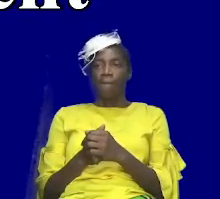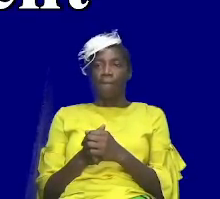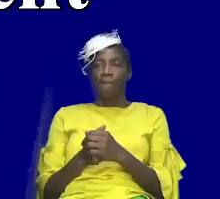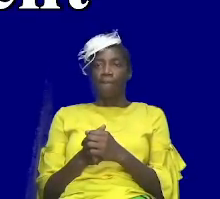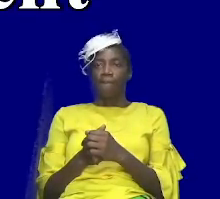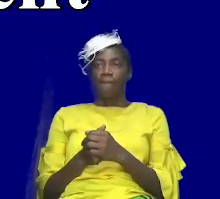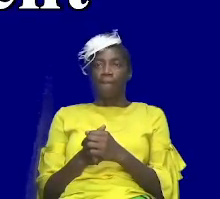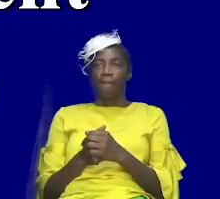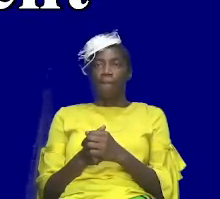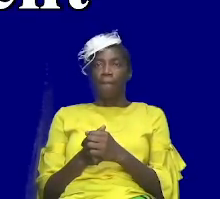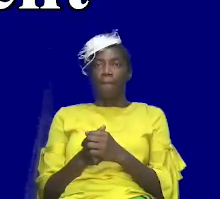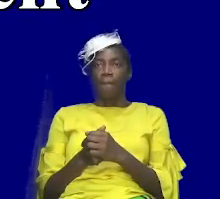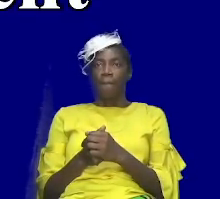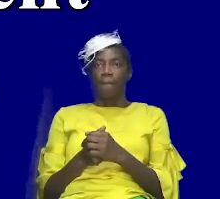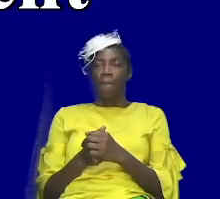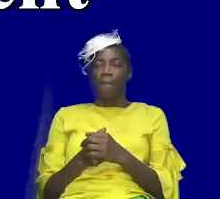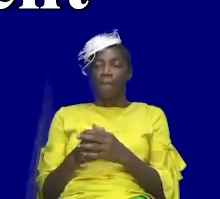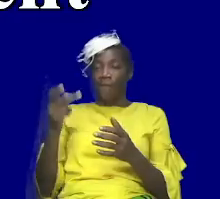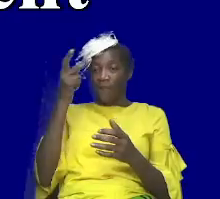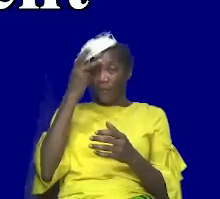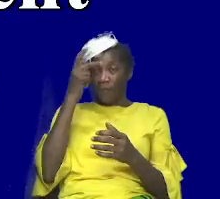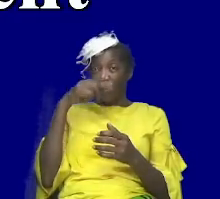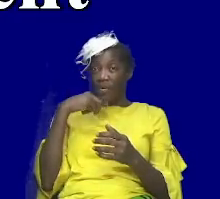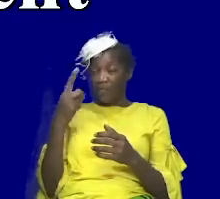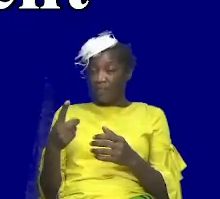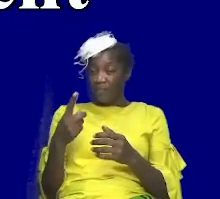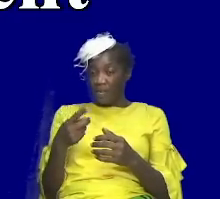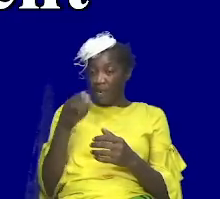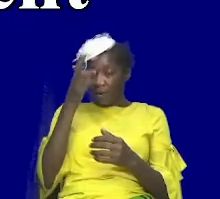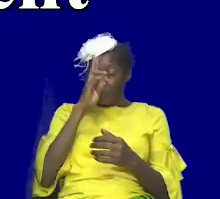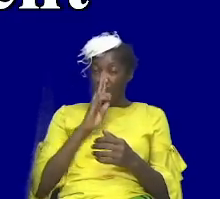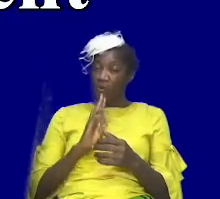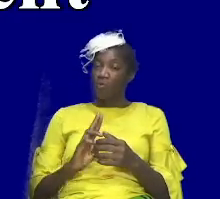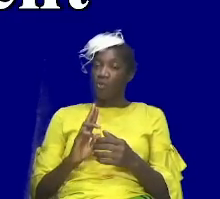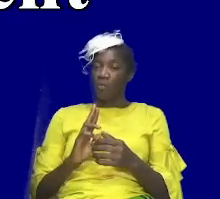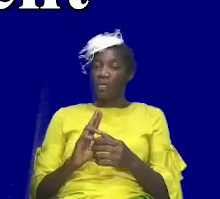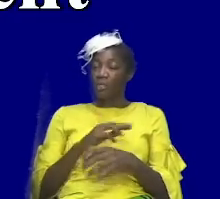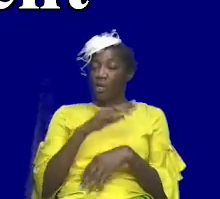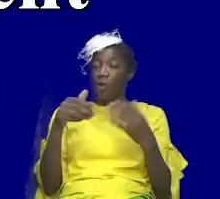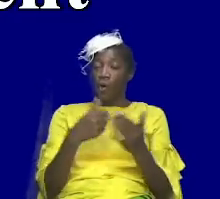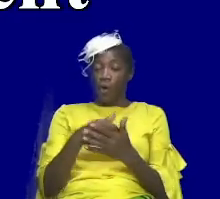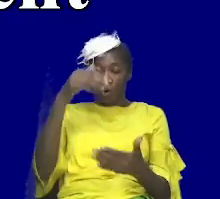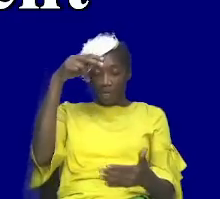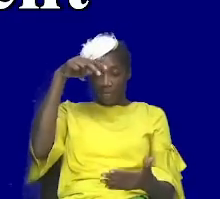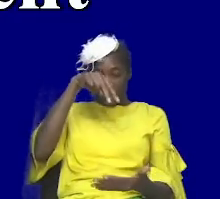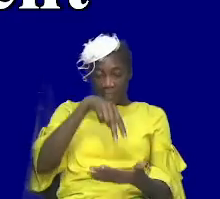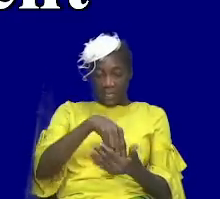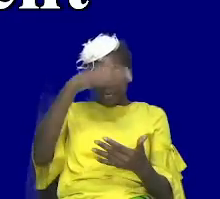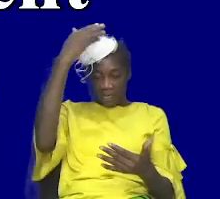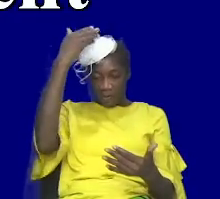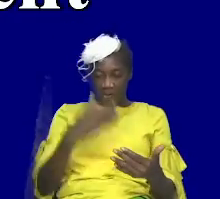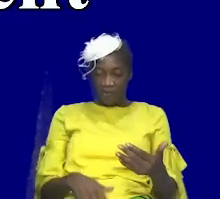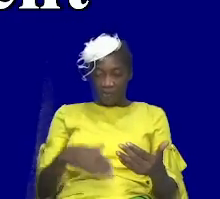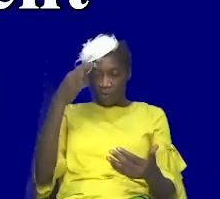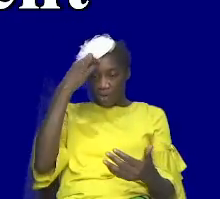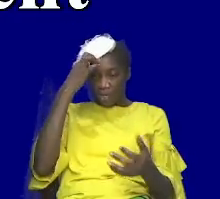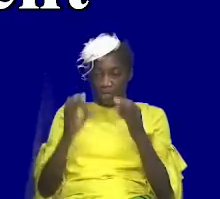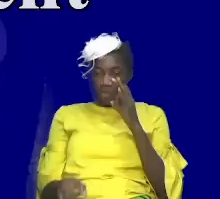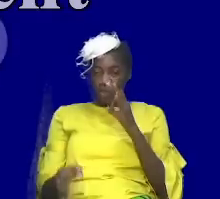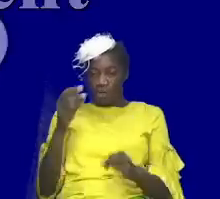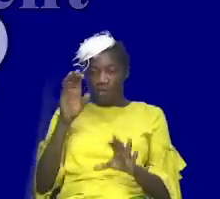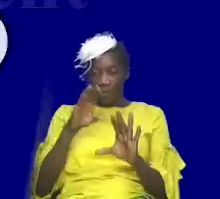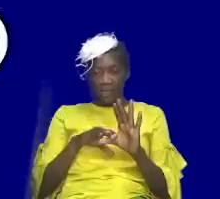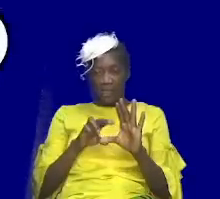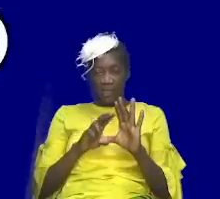shortly. But Paul is saying to the Romans, we shall all stand before the judgment